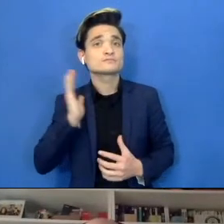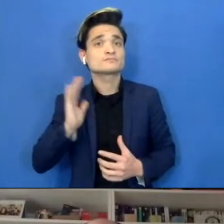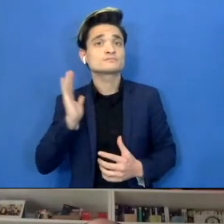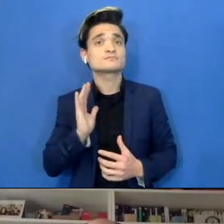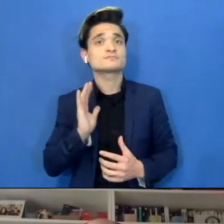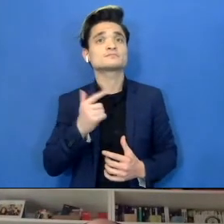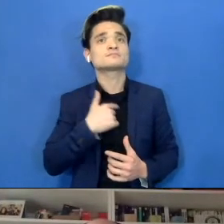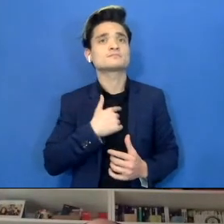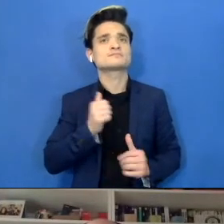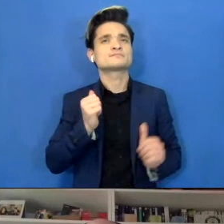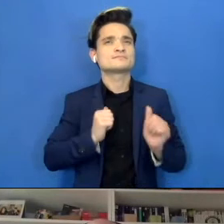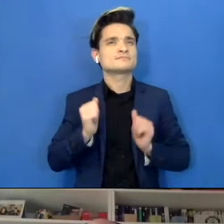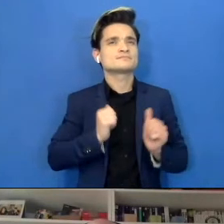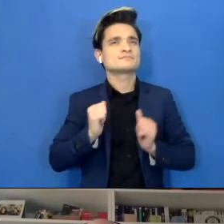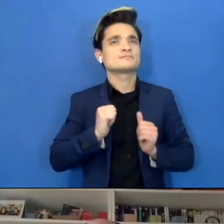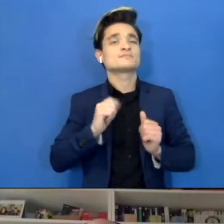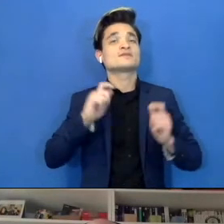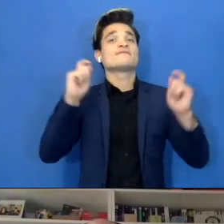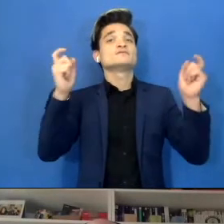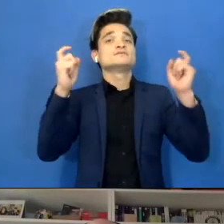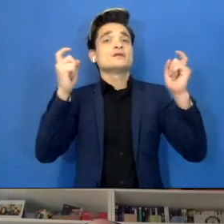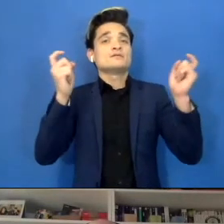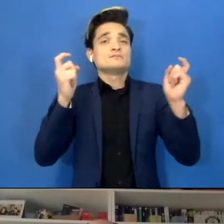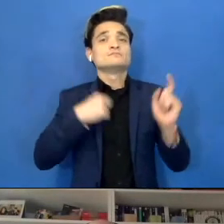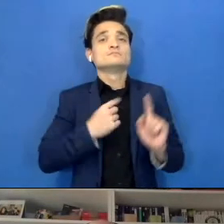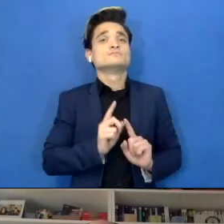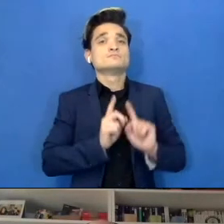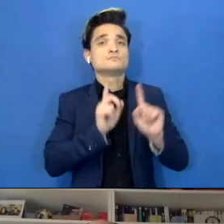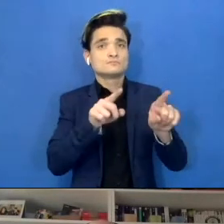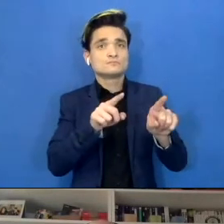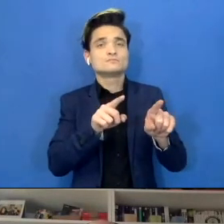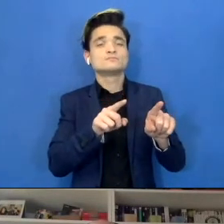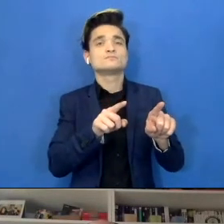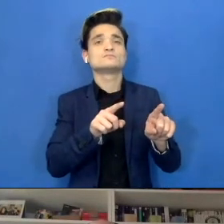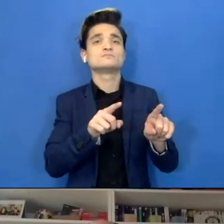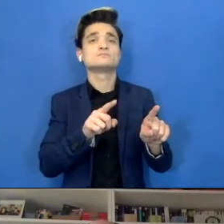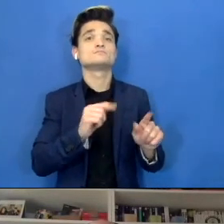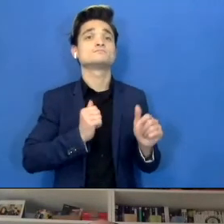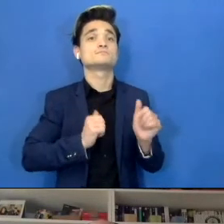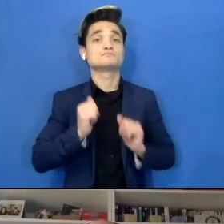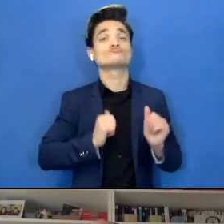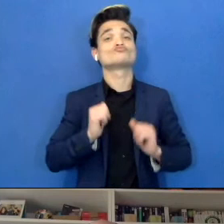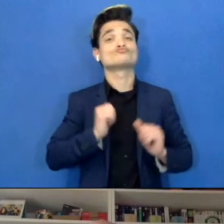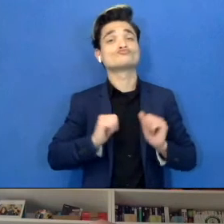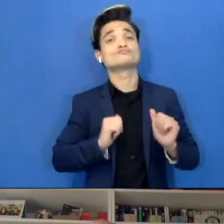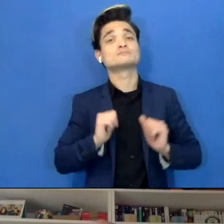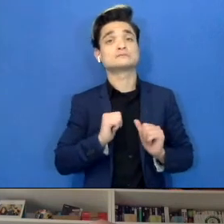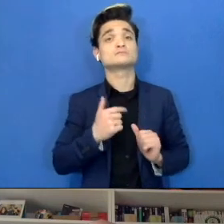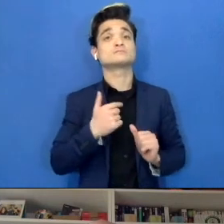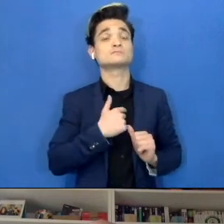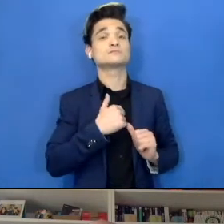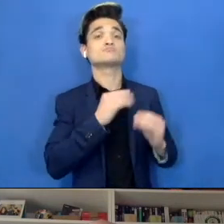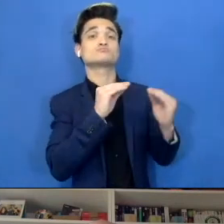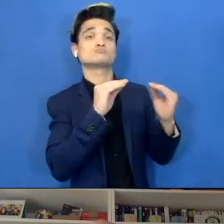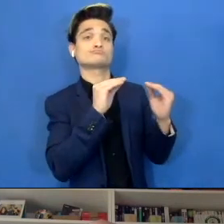Ireland, and we were doing a scene, and I went to kiss the guy, and he turned away.